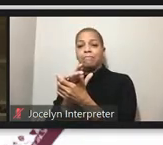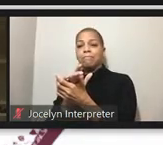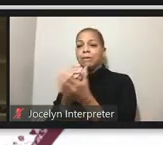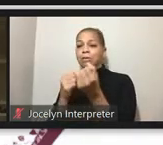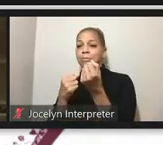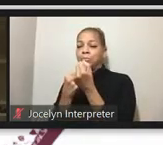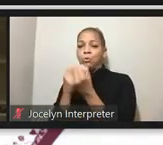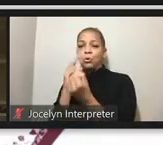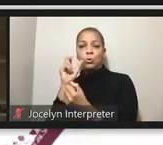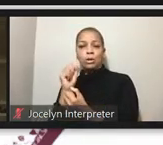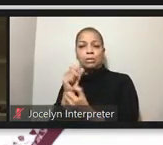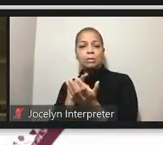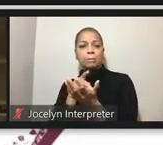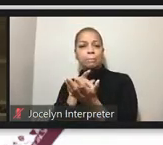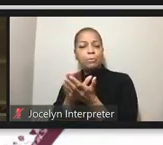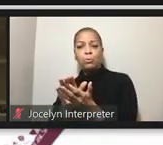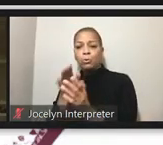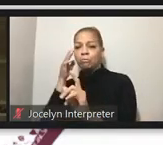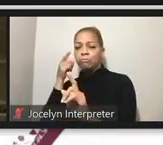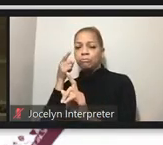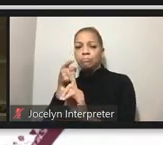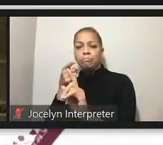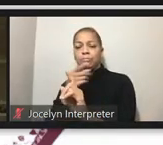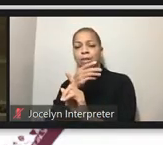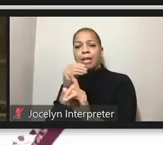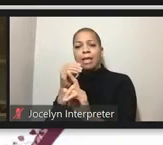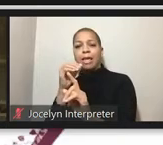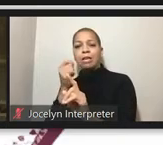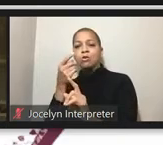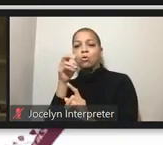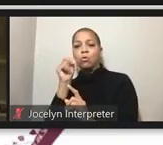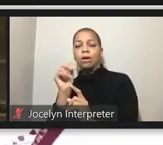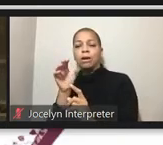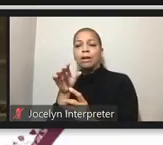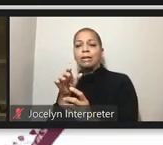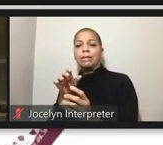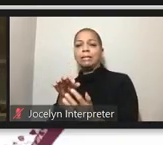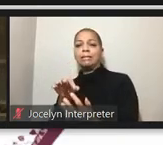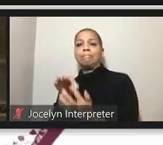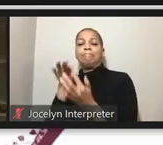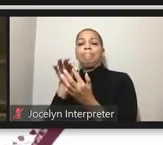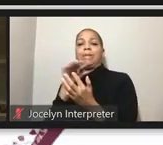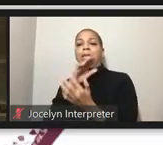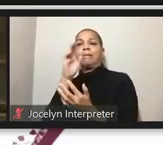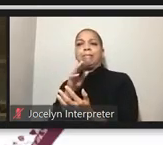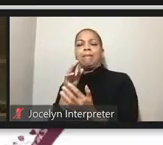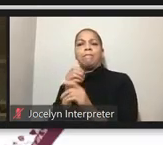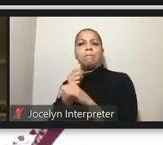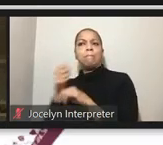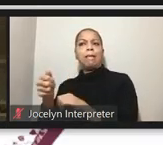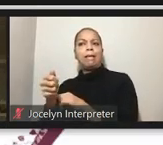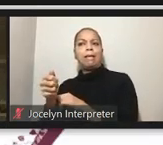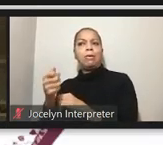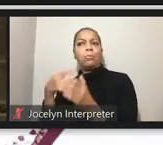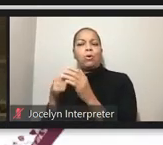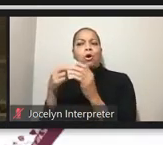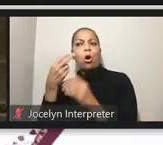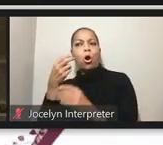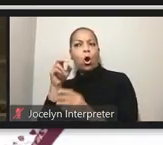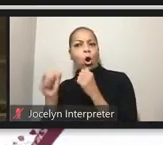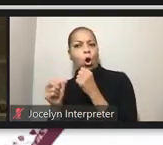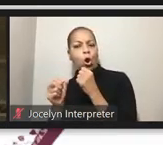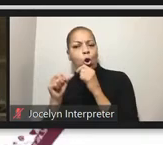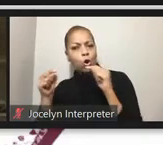country of pure intentions and grand exceptionalism that is never to blame for the harms it endures. She goes